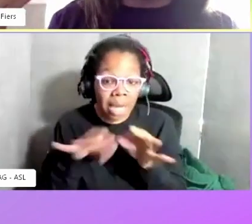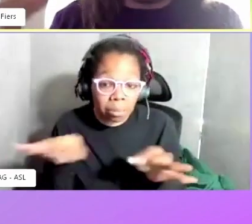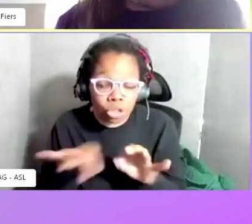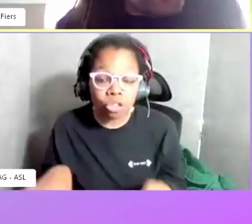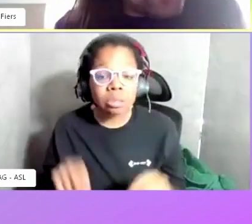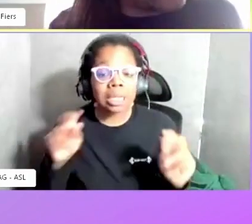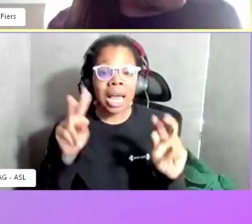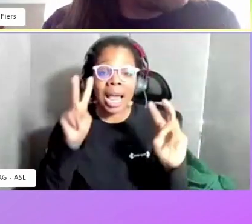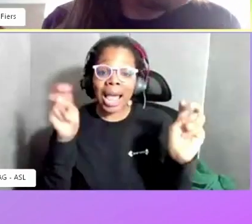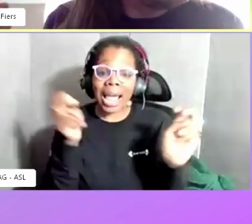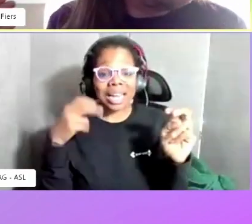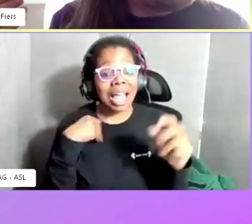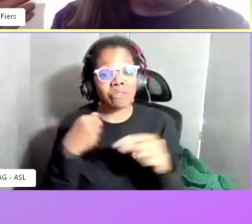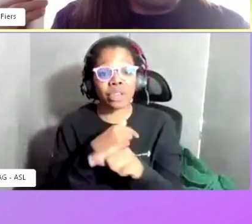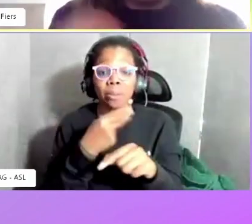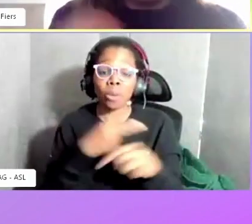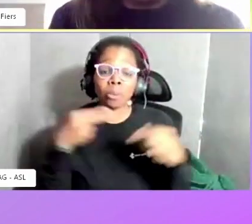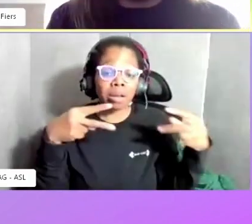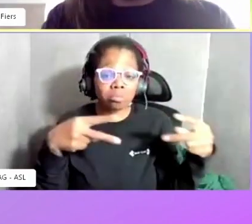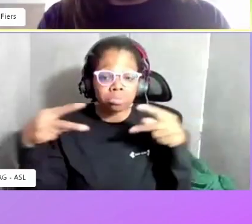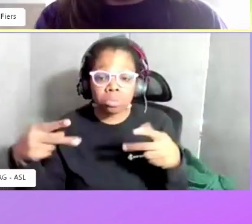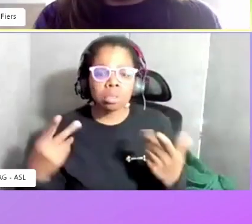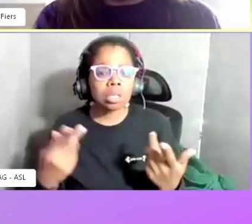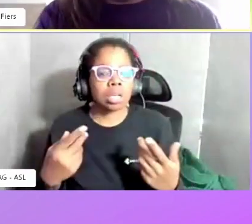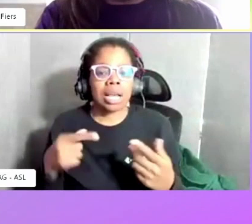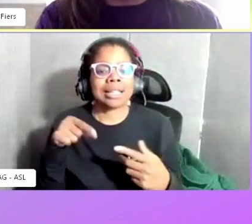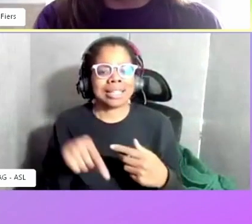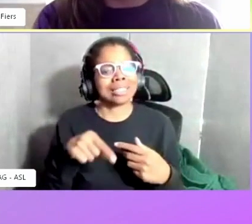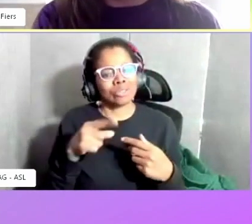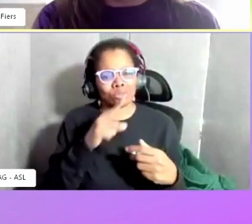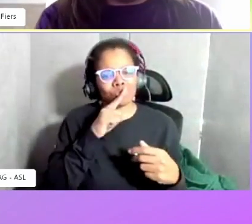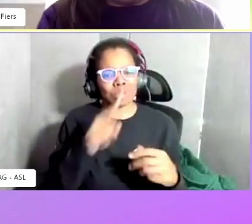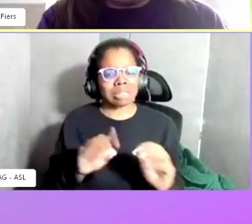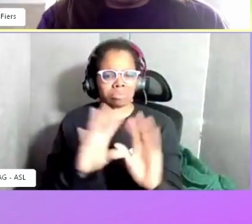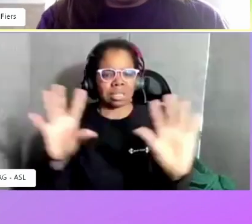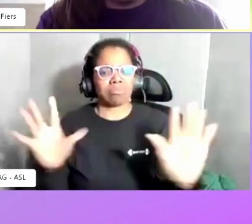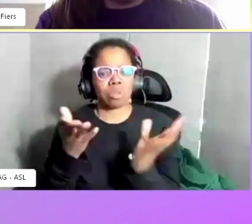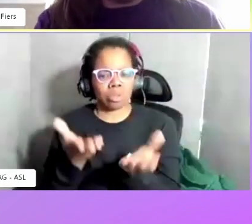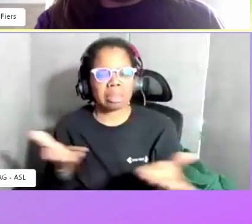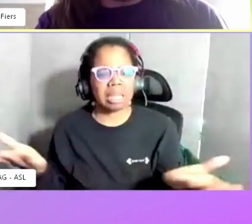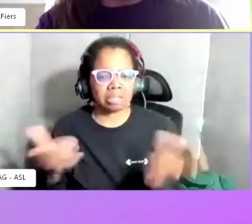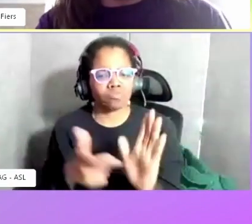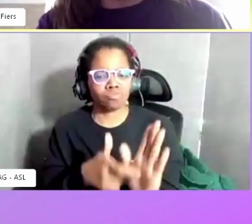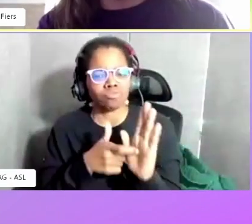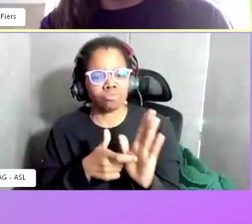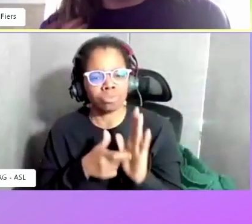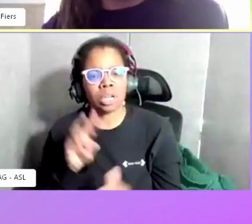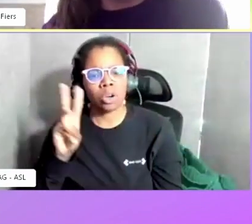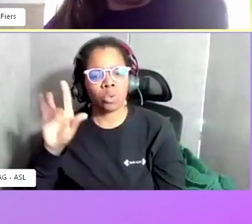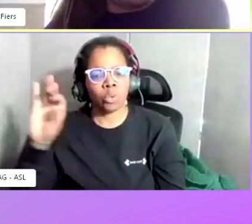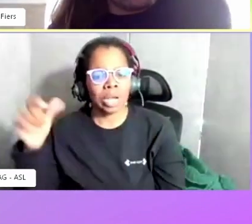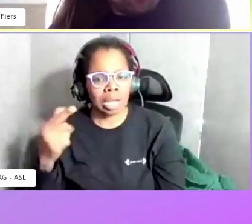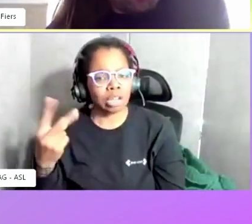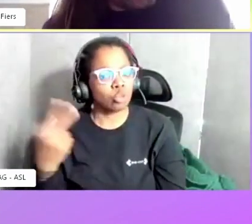heading marked up as heading? These are really well-defined things. And WCAG 2 has lots